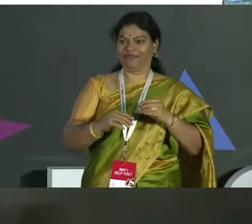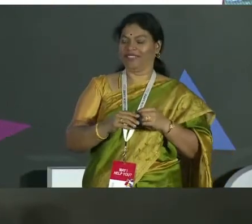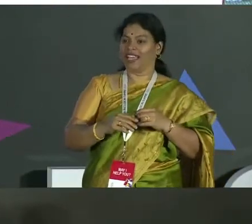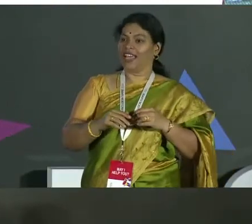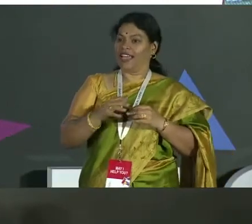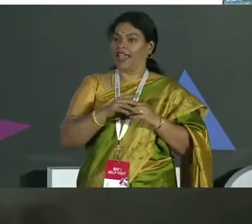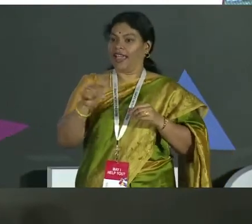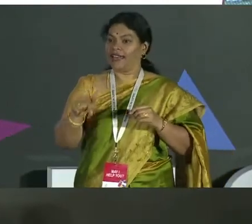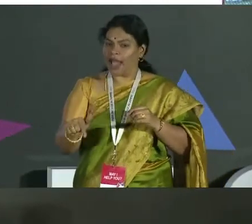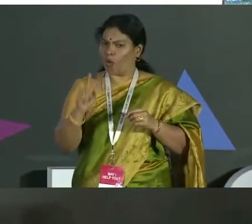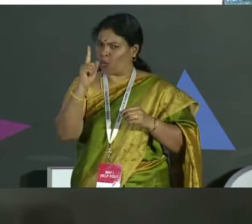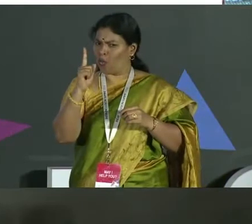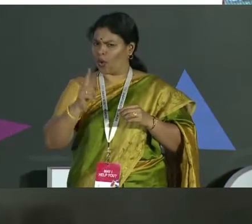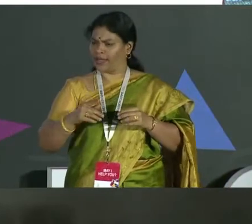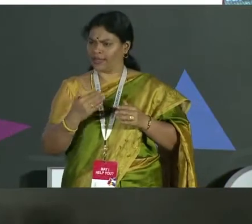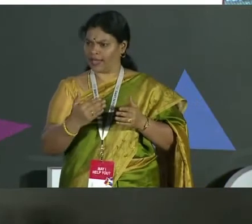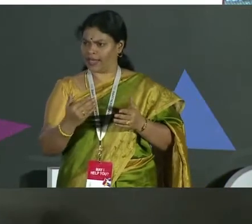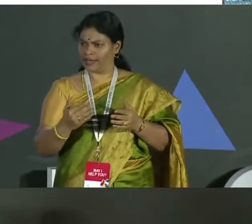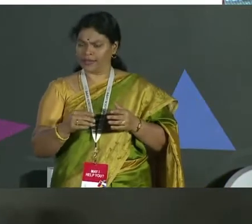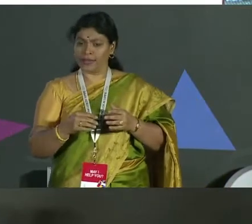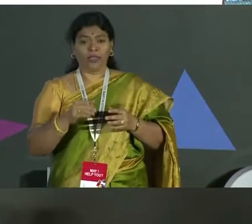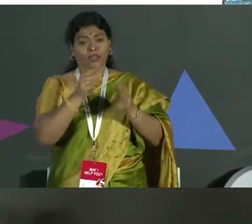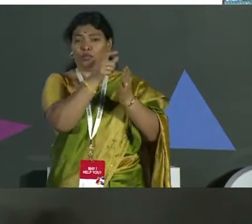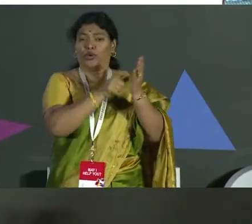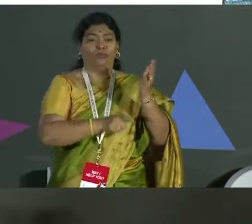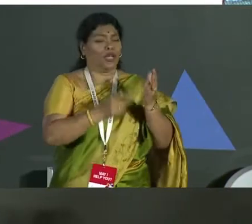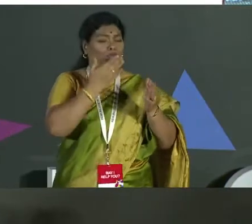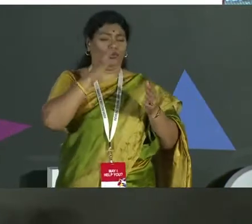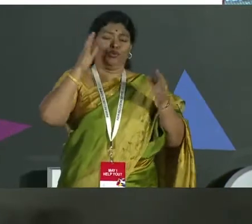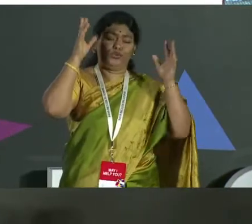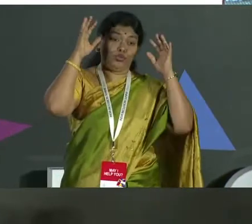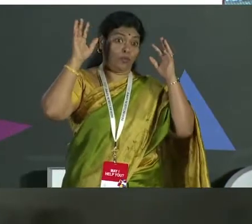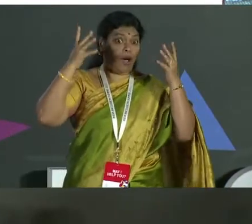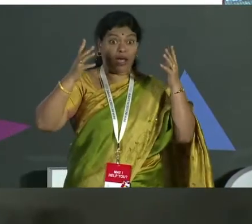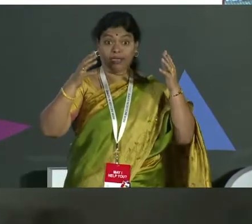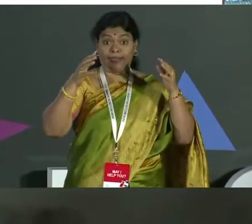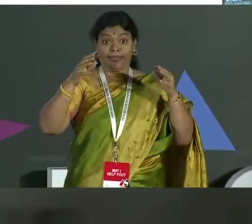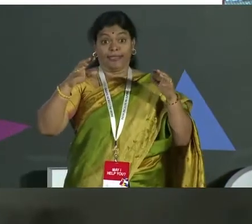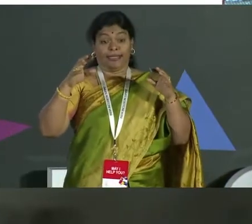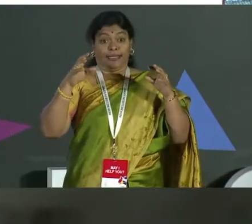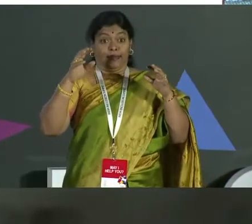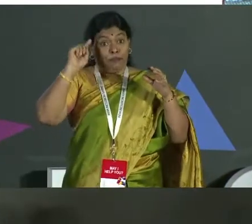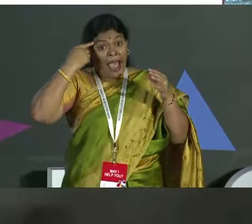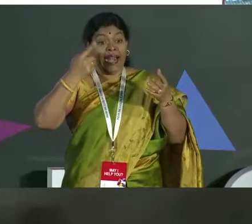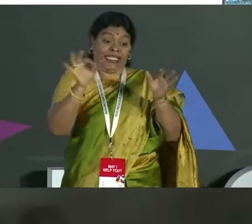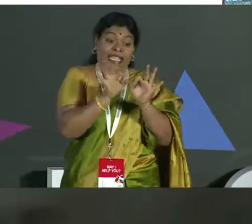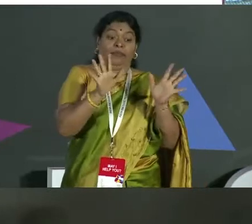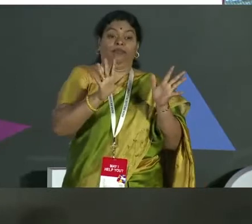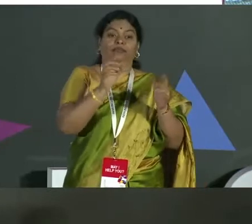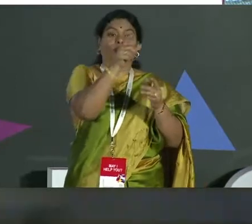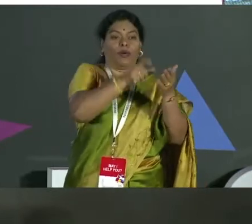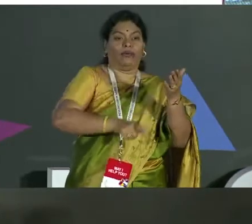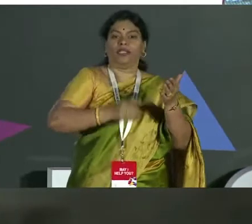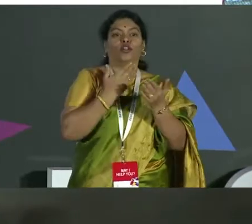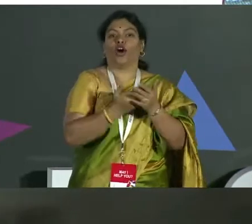thing going right in your life. And the poems were horrible. Nobody liked them except for my girlfriend, who's now my wife, because she likes anything